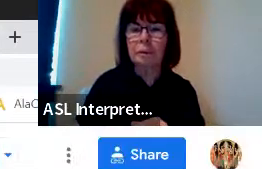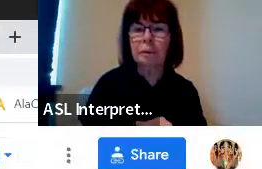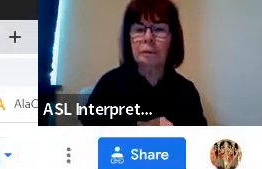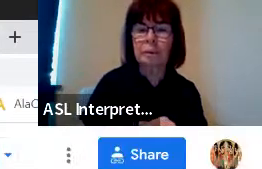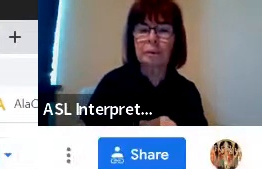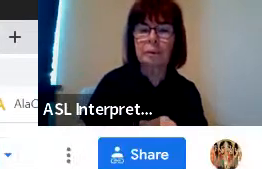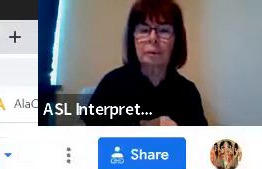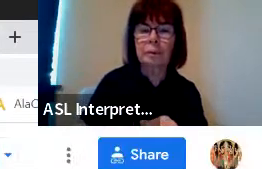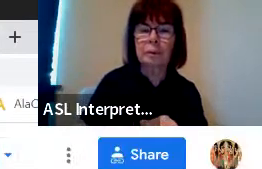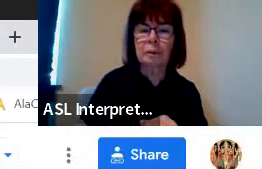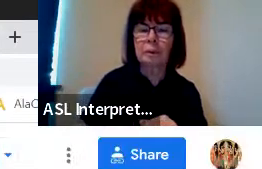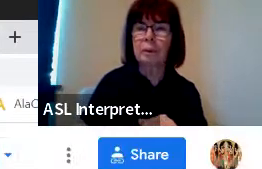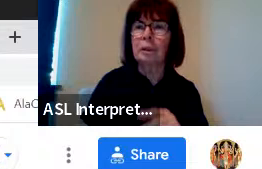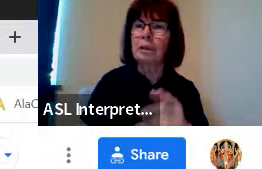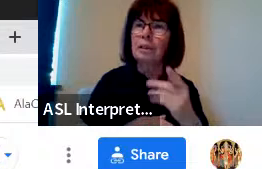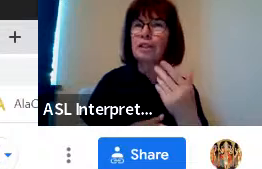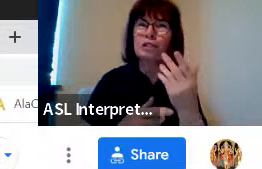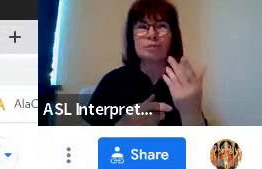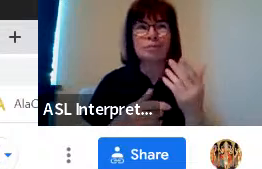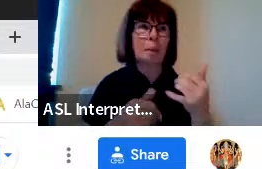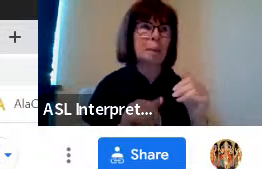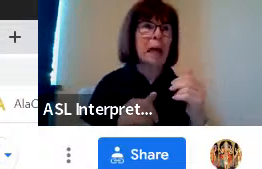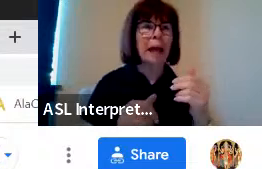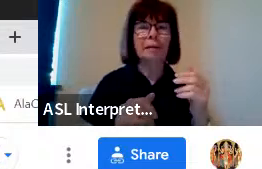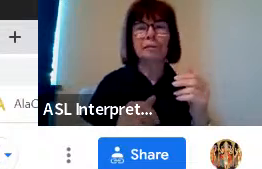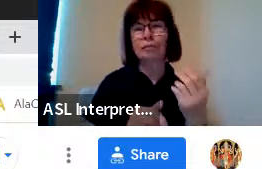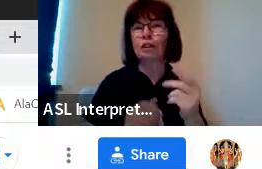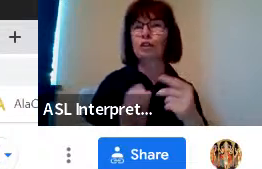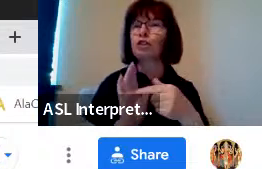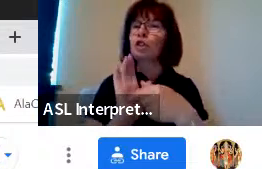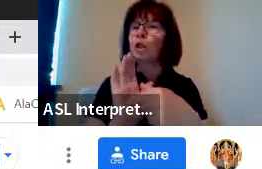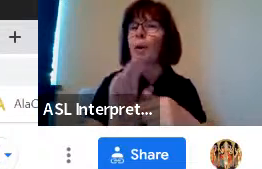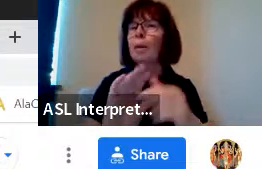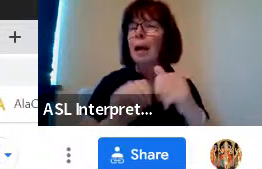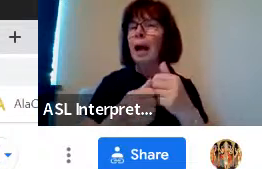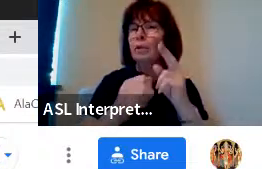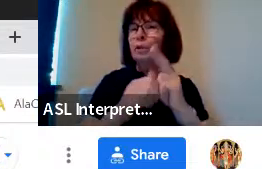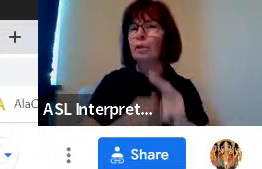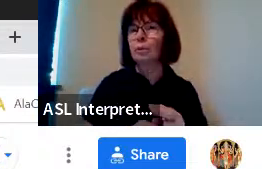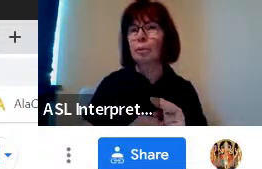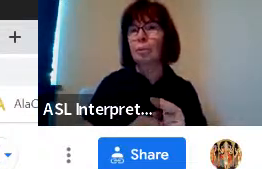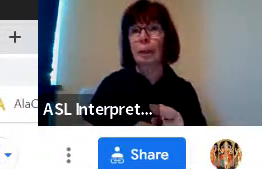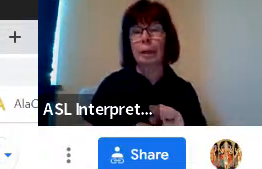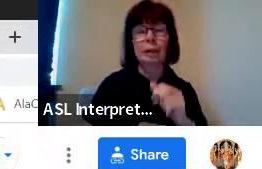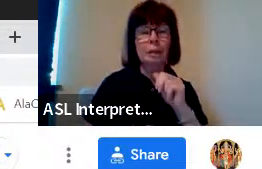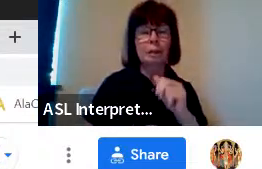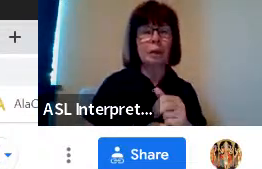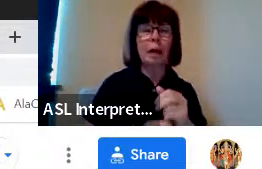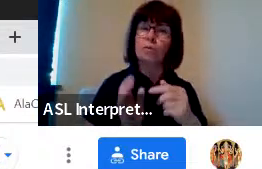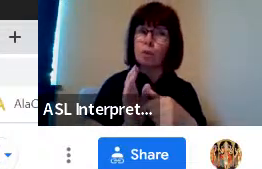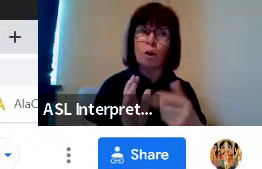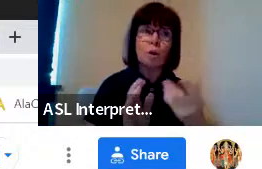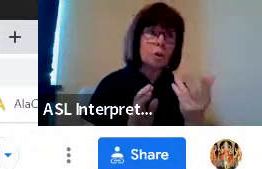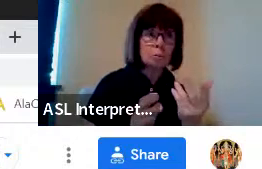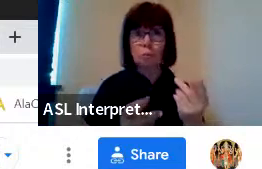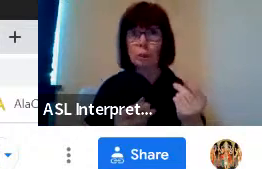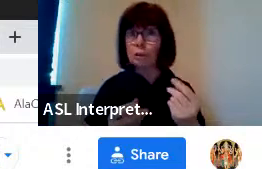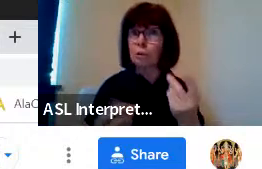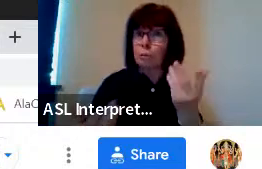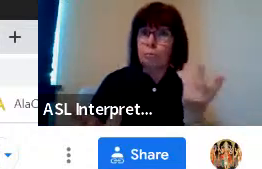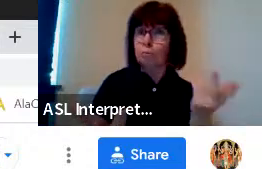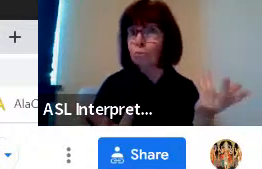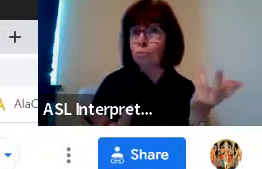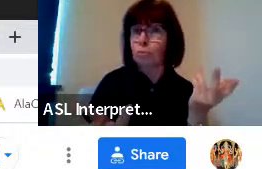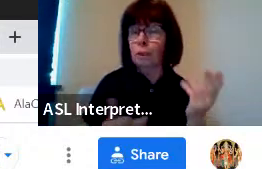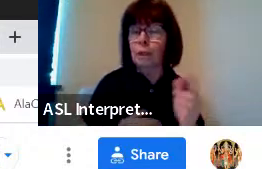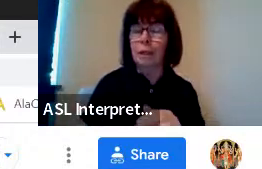just do a play role how to use it, but don't really test myself right away, because you never know, and just show them how to do it. But